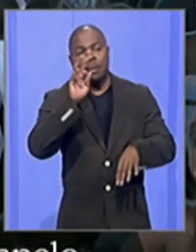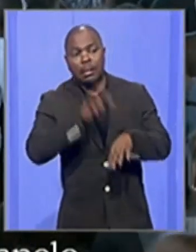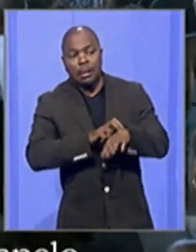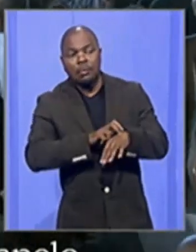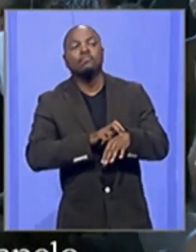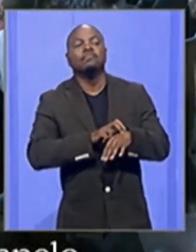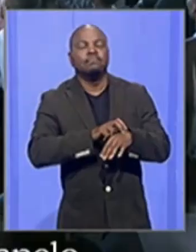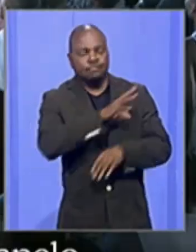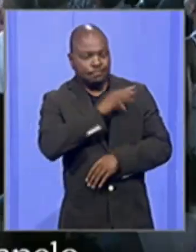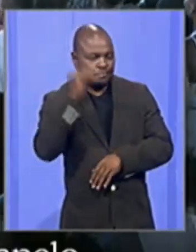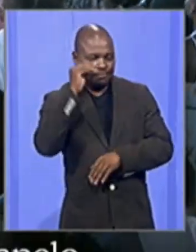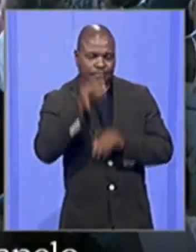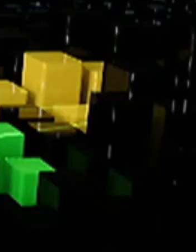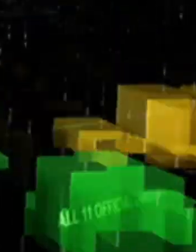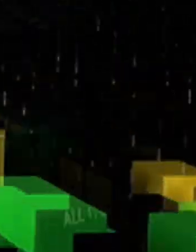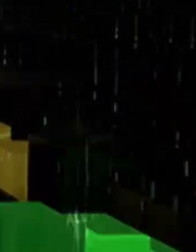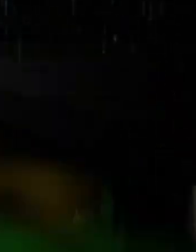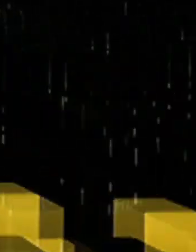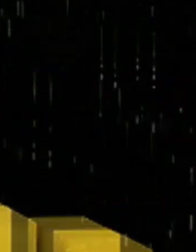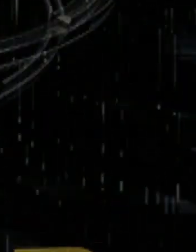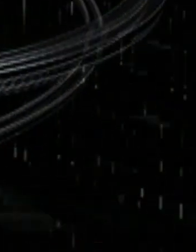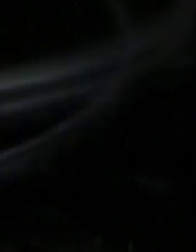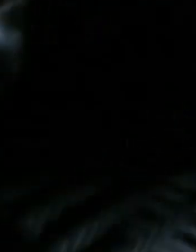pele ka dinako tsotlhe.